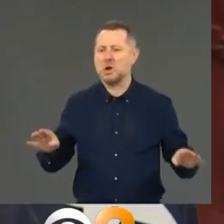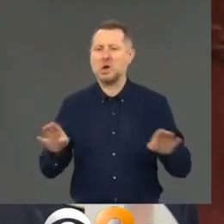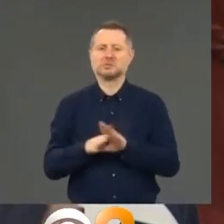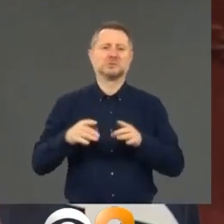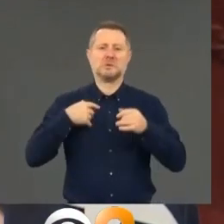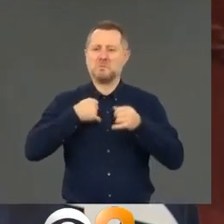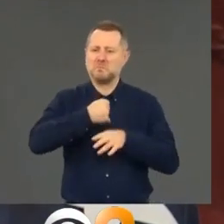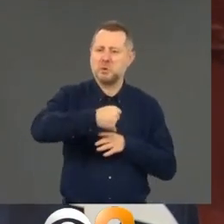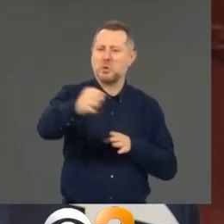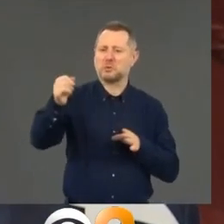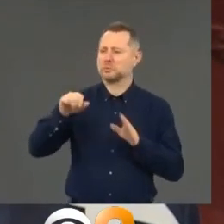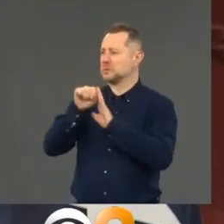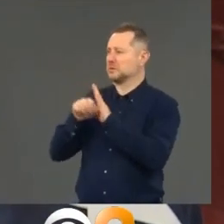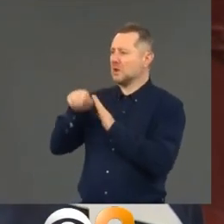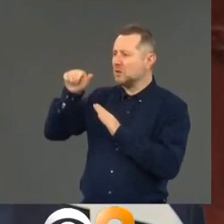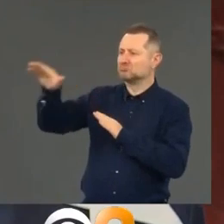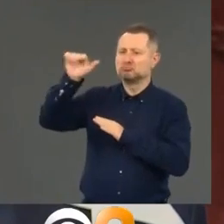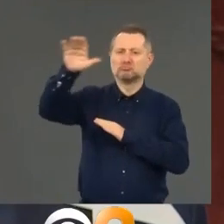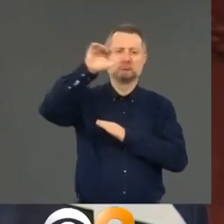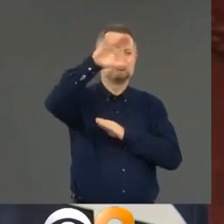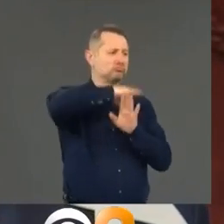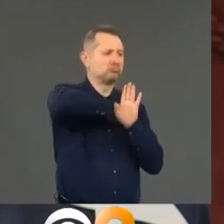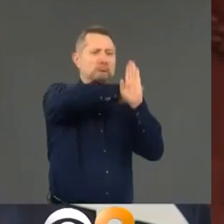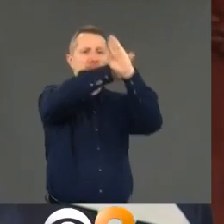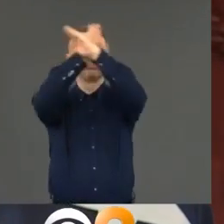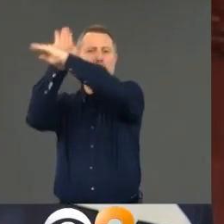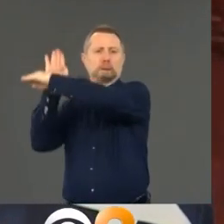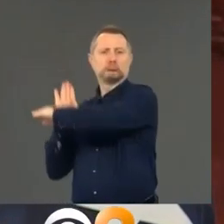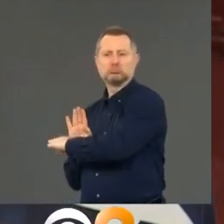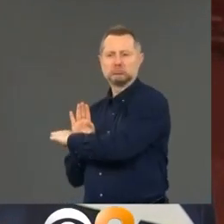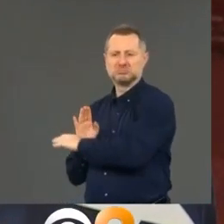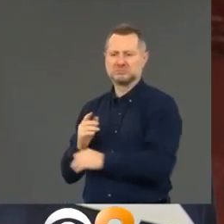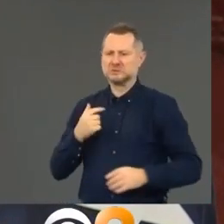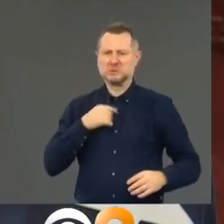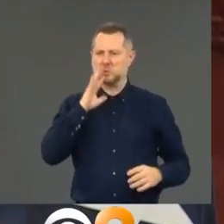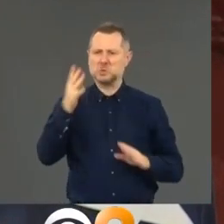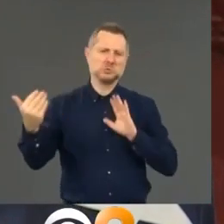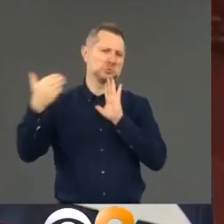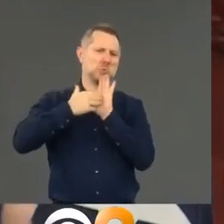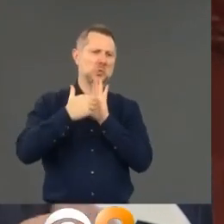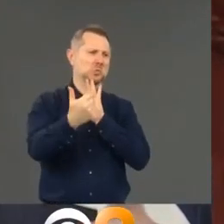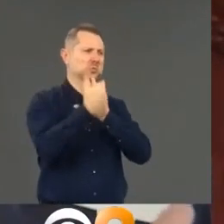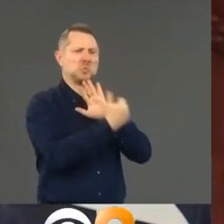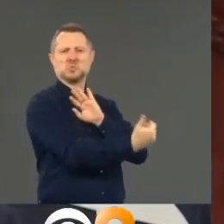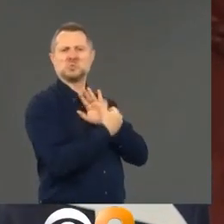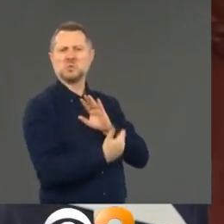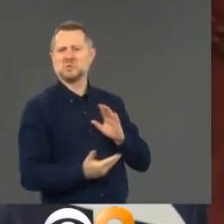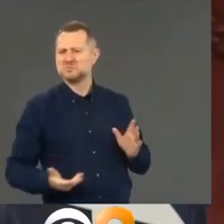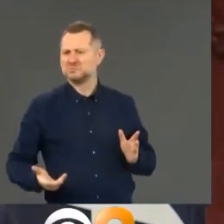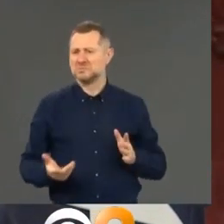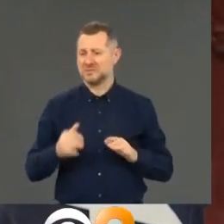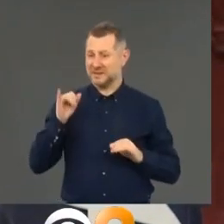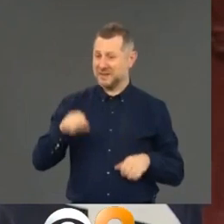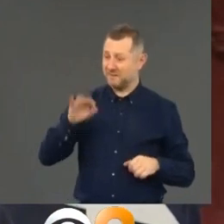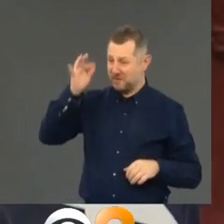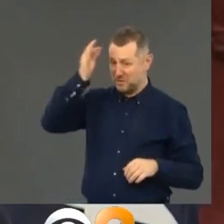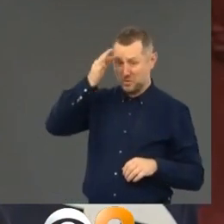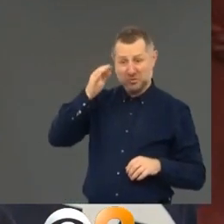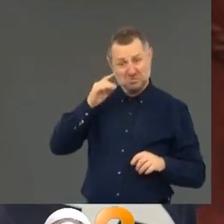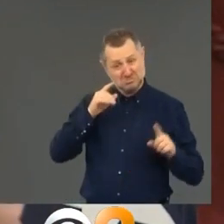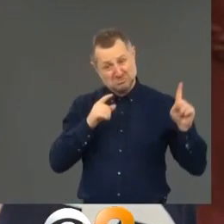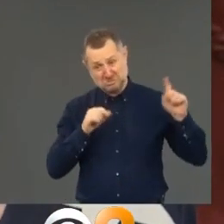other states. I believe legally that would be challenged, and I'm not even sure the federal government could do